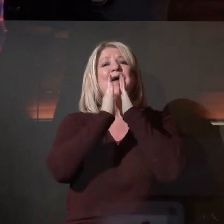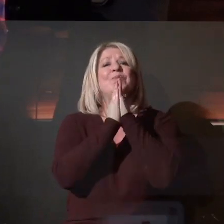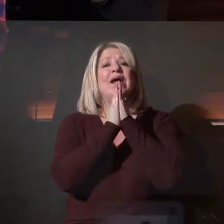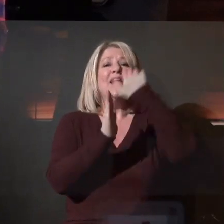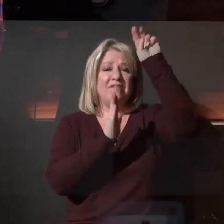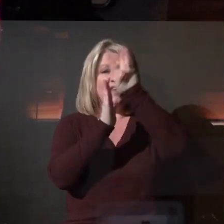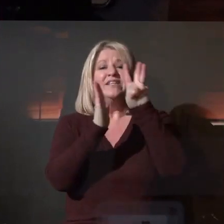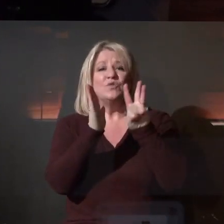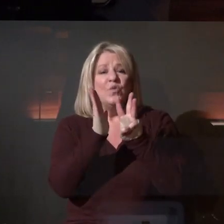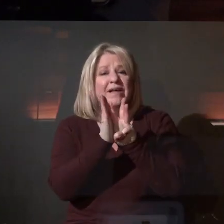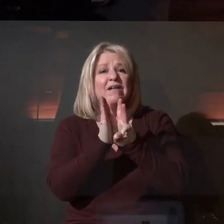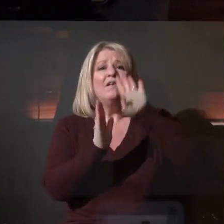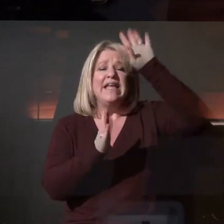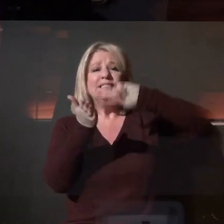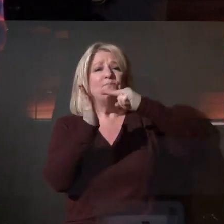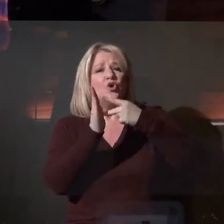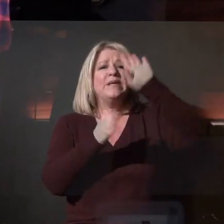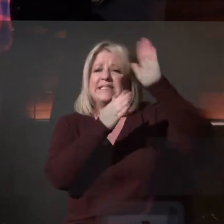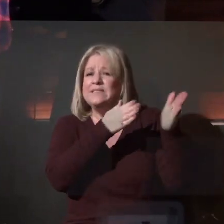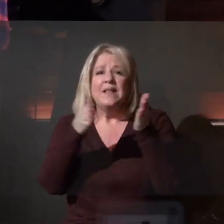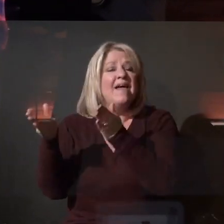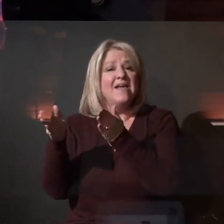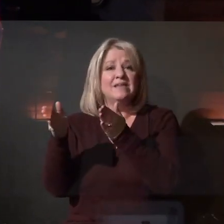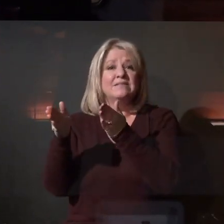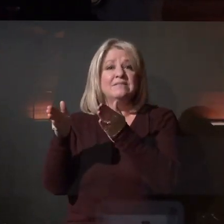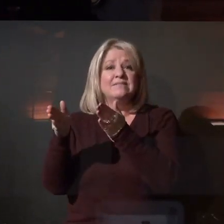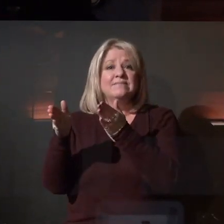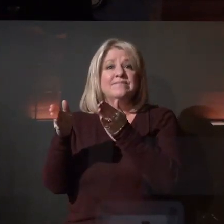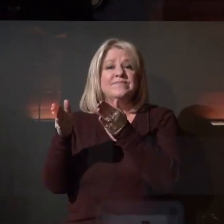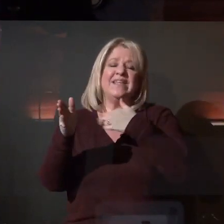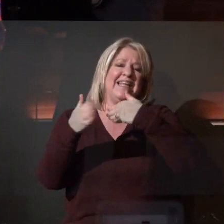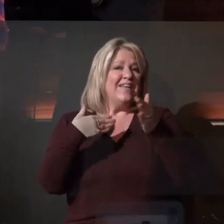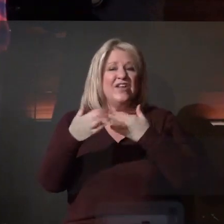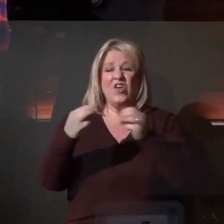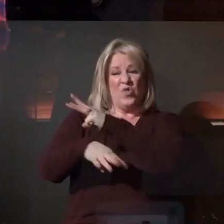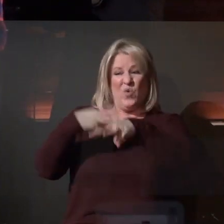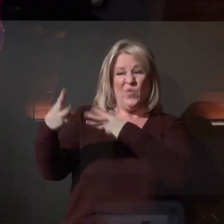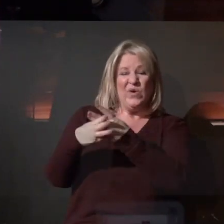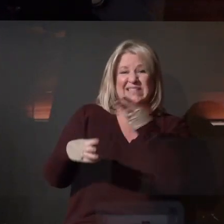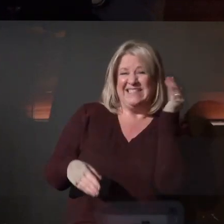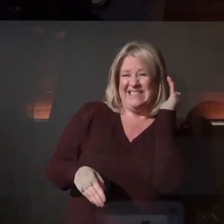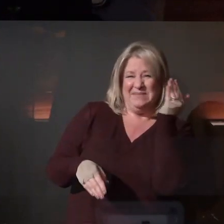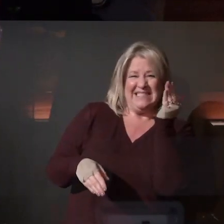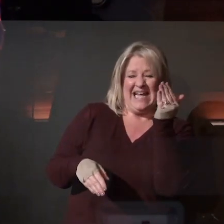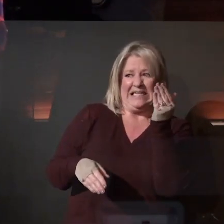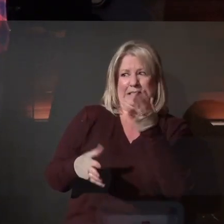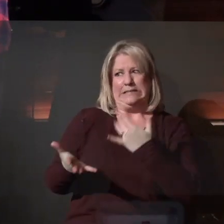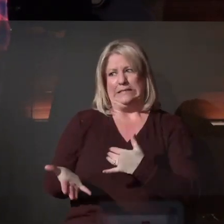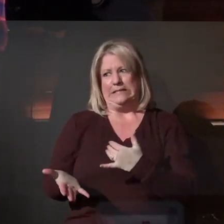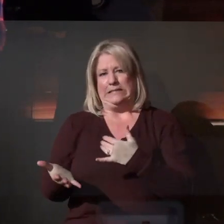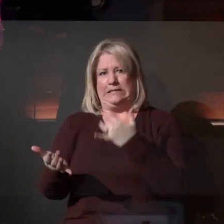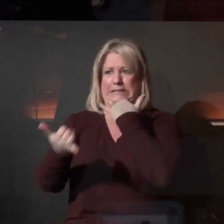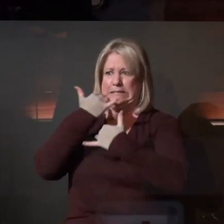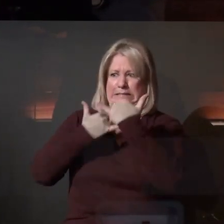will and his purpose and his plan, even though this world, it doesn't look like it's going the way we thought